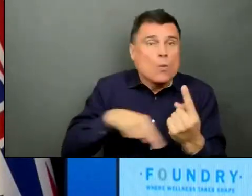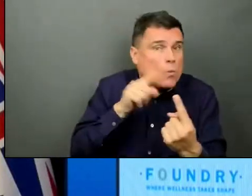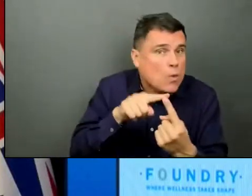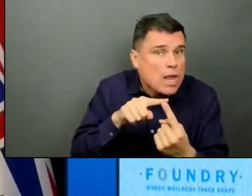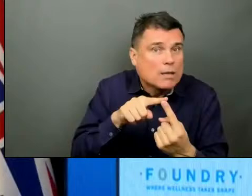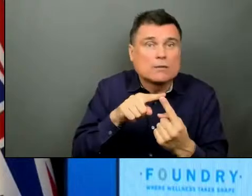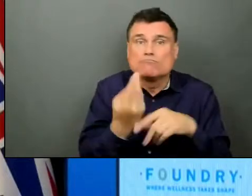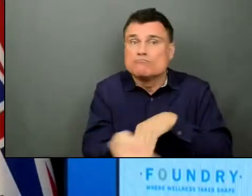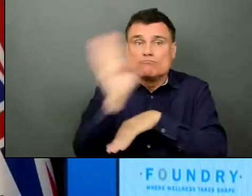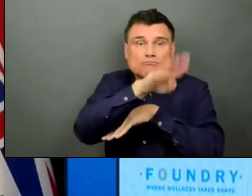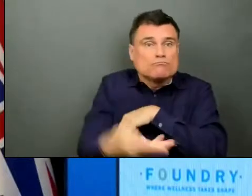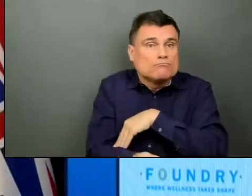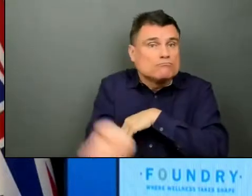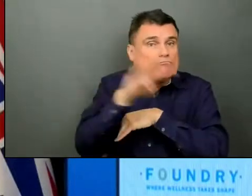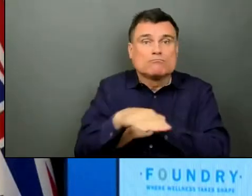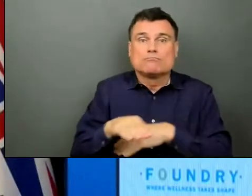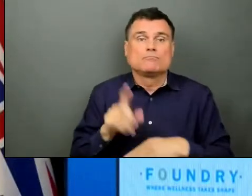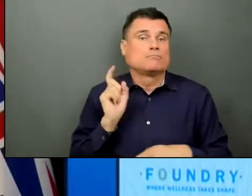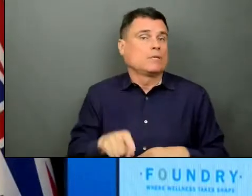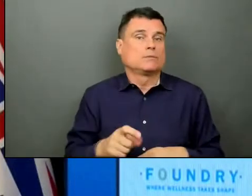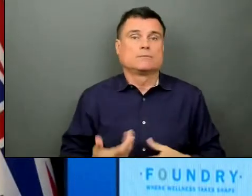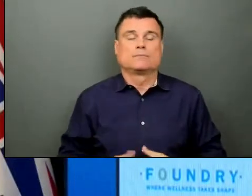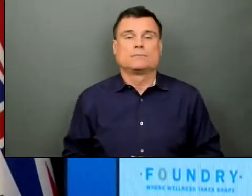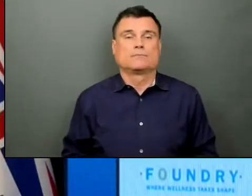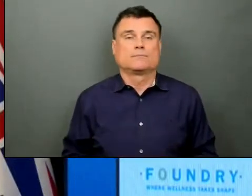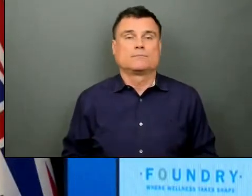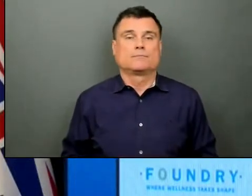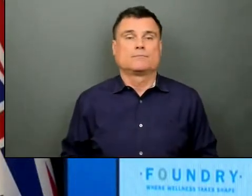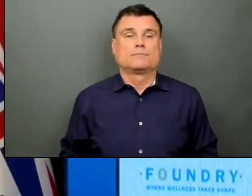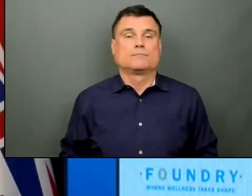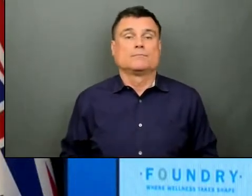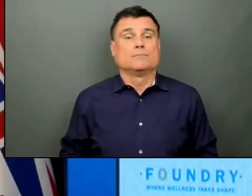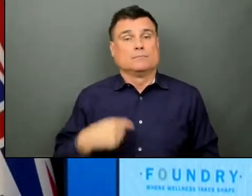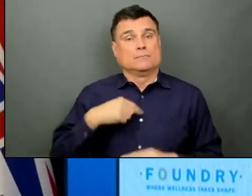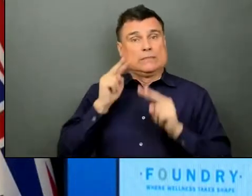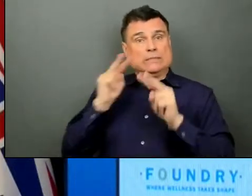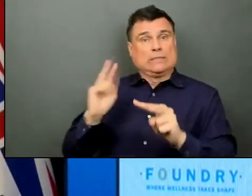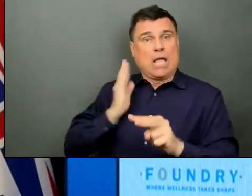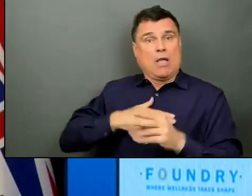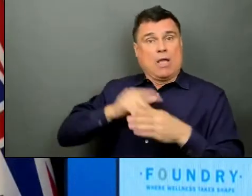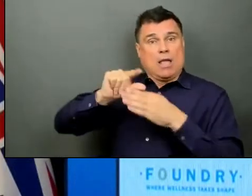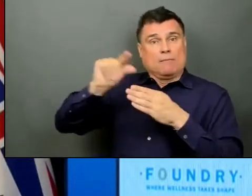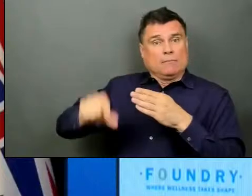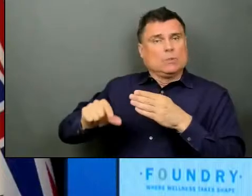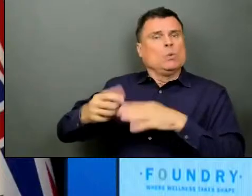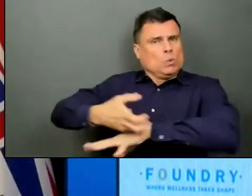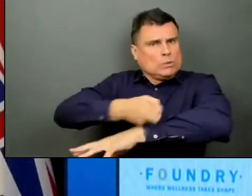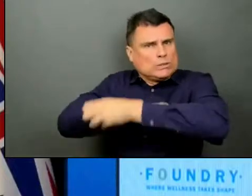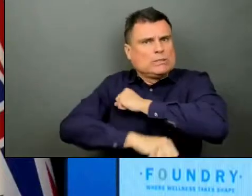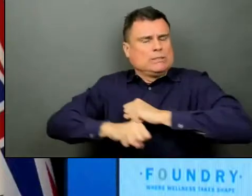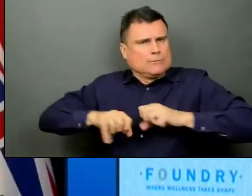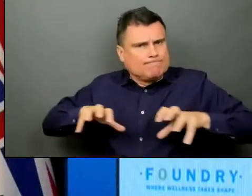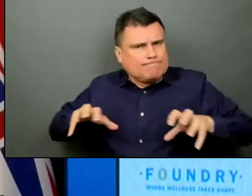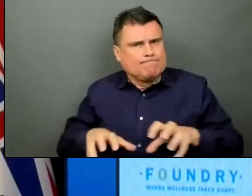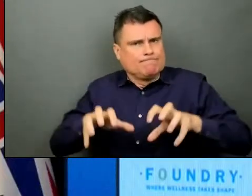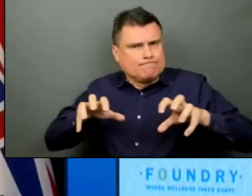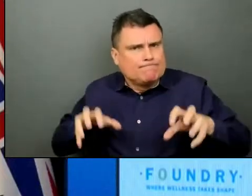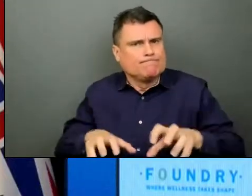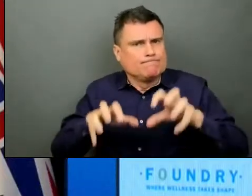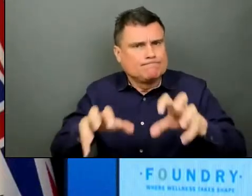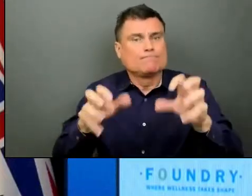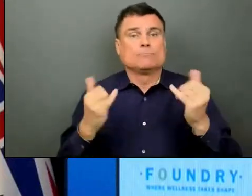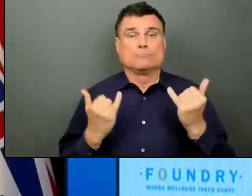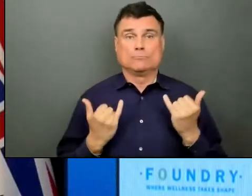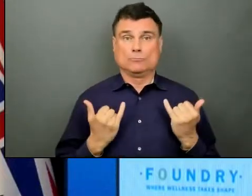mental health services for young people across our province. And this app that we're launching today will give youth,